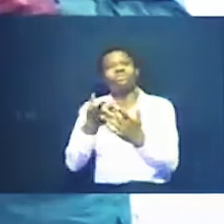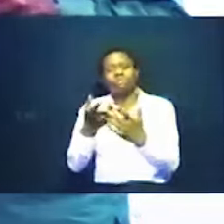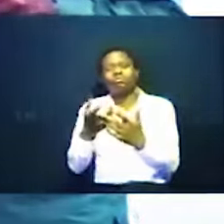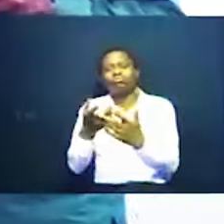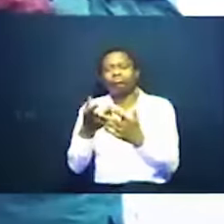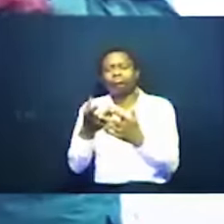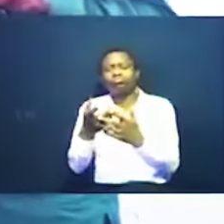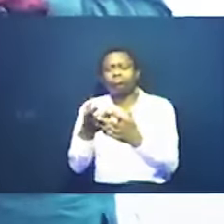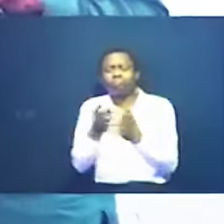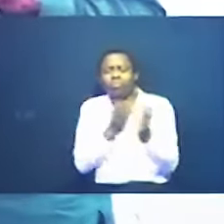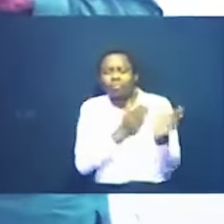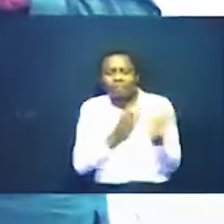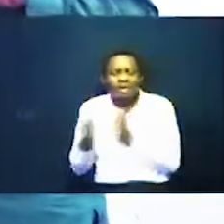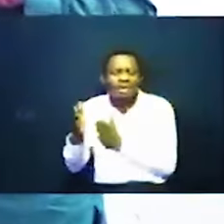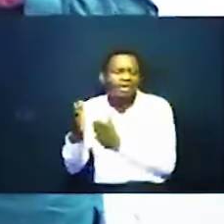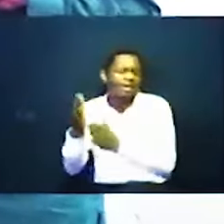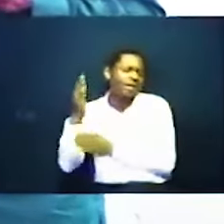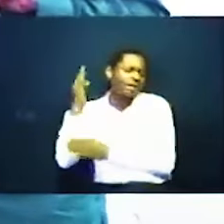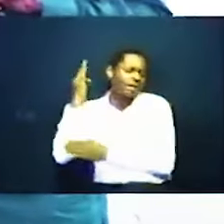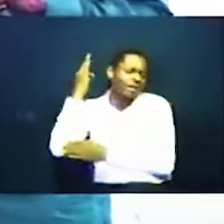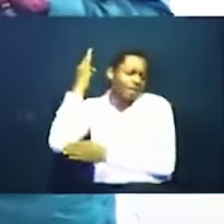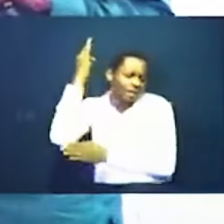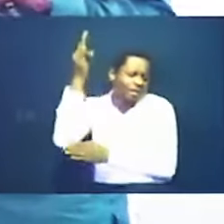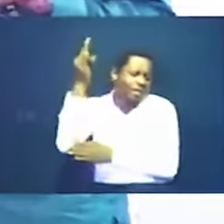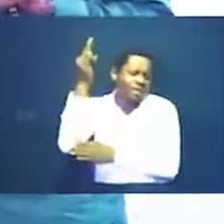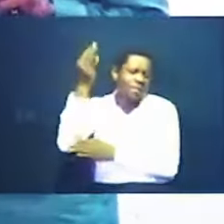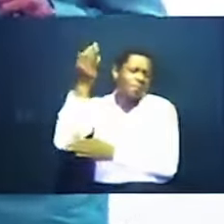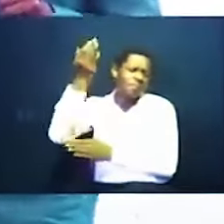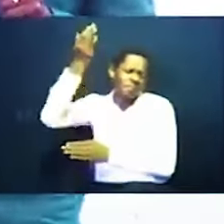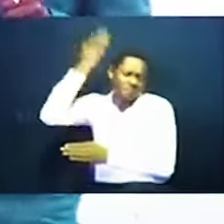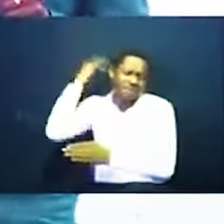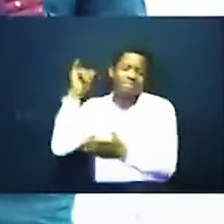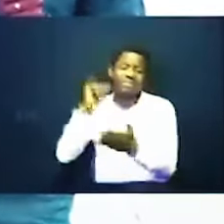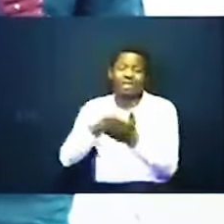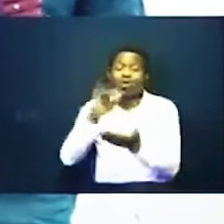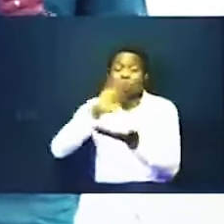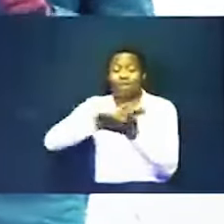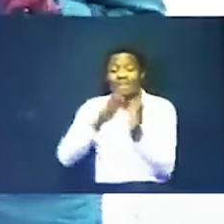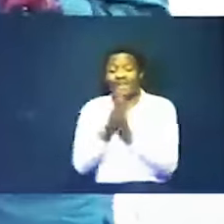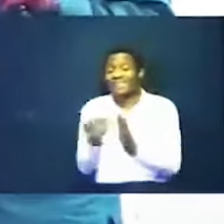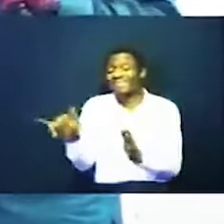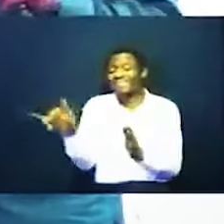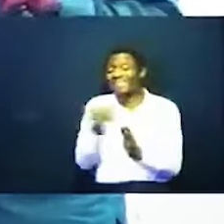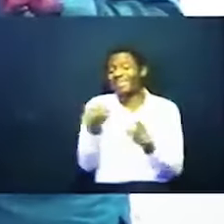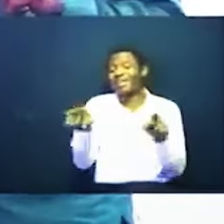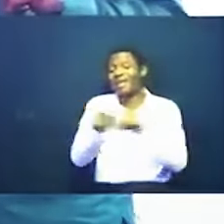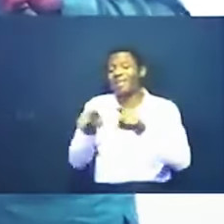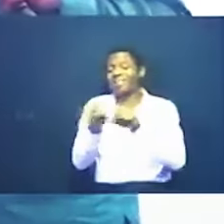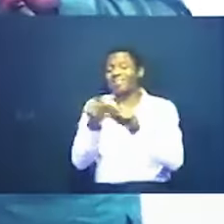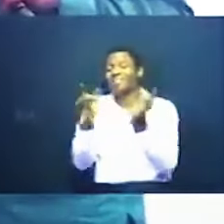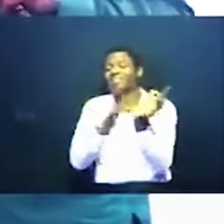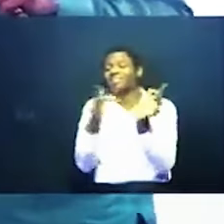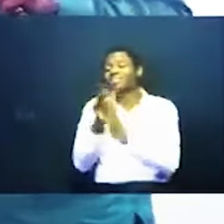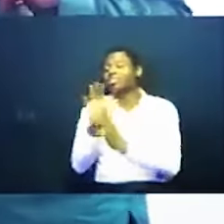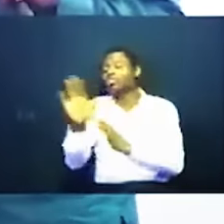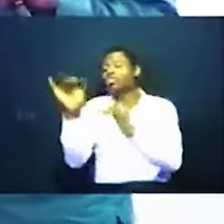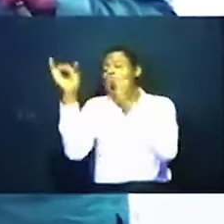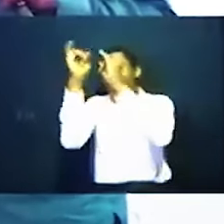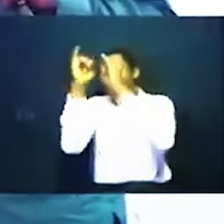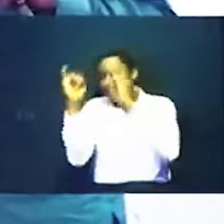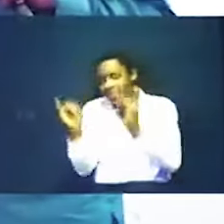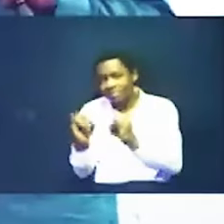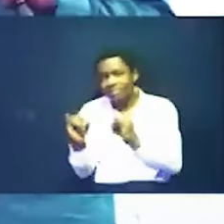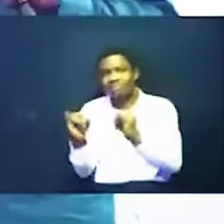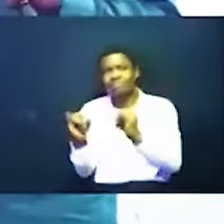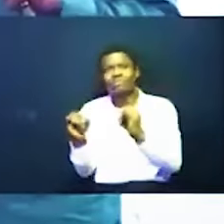many brothers. Now one ohunu won see you know where you won at honso. Say one send a banu subine.